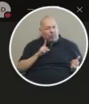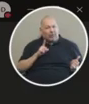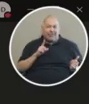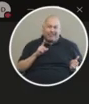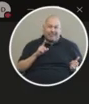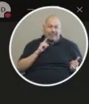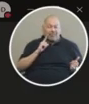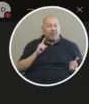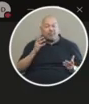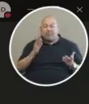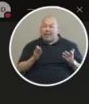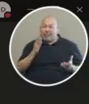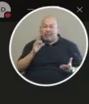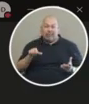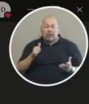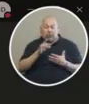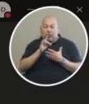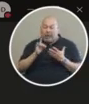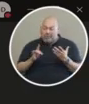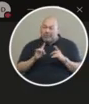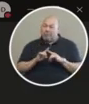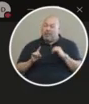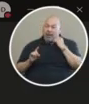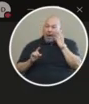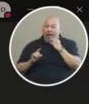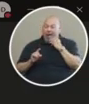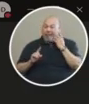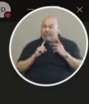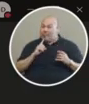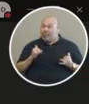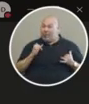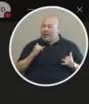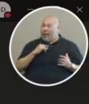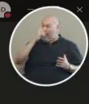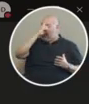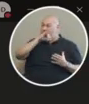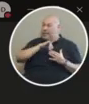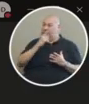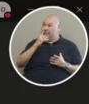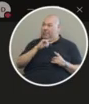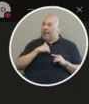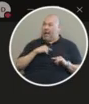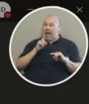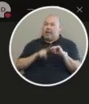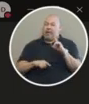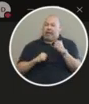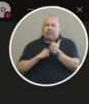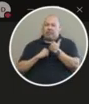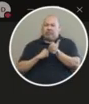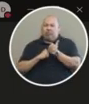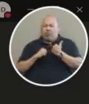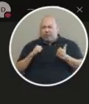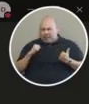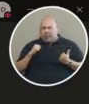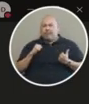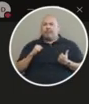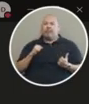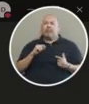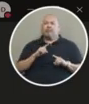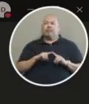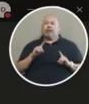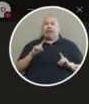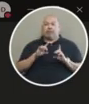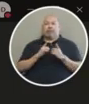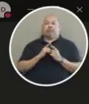entertain exploring any other option, but as of right now, I think that this is something I can't support.